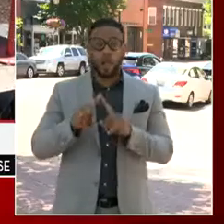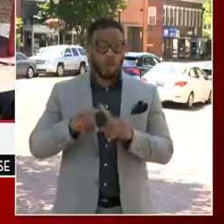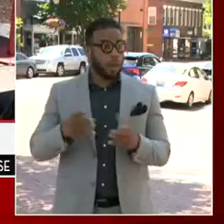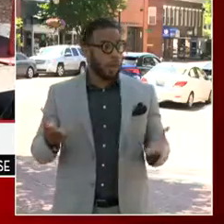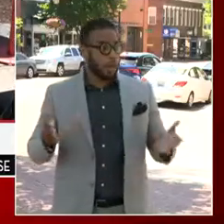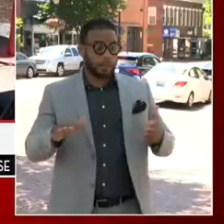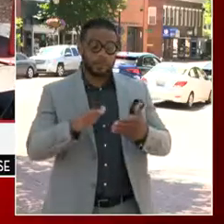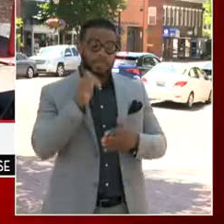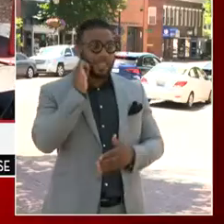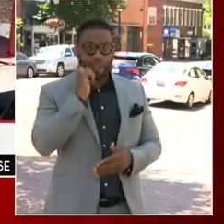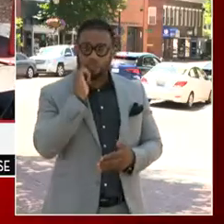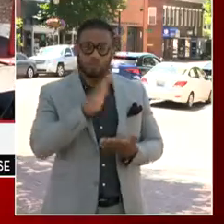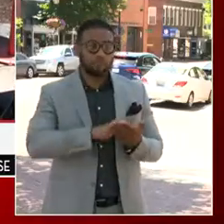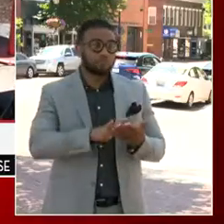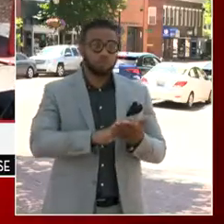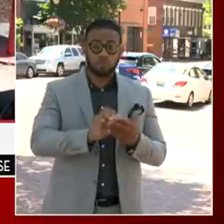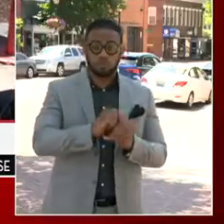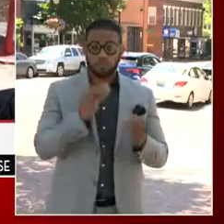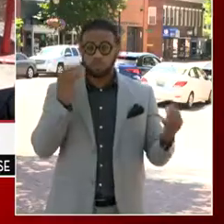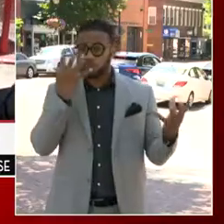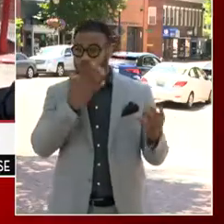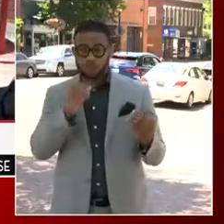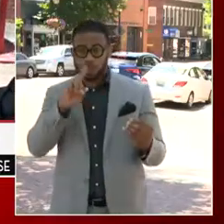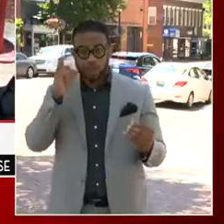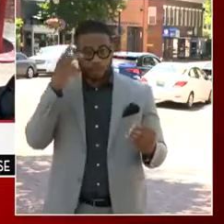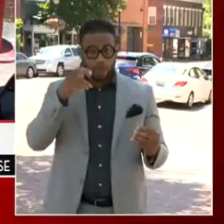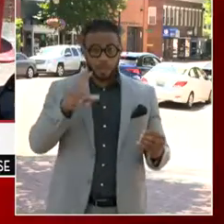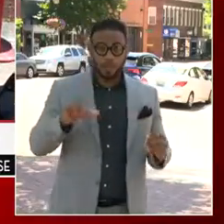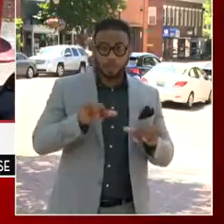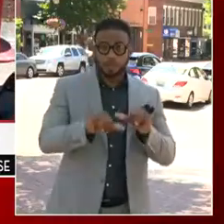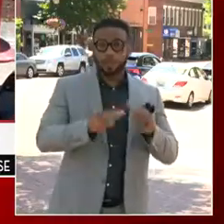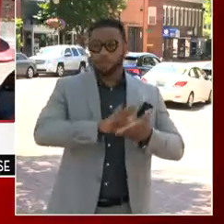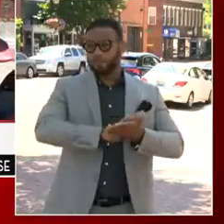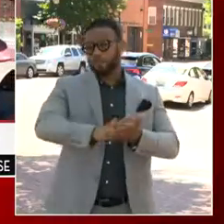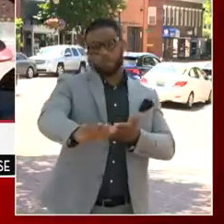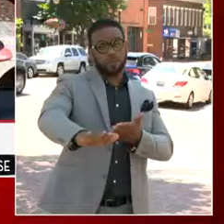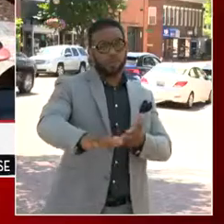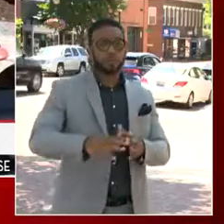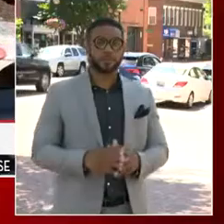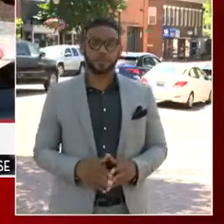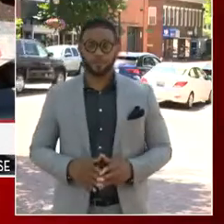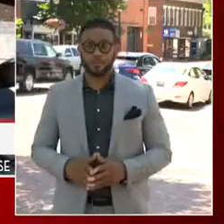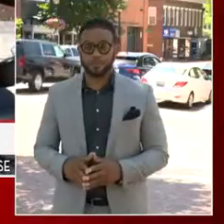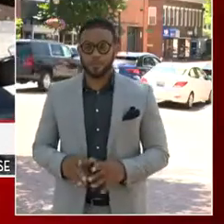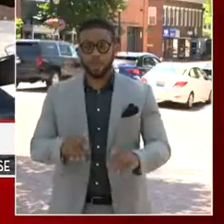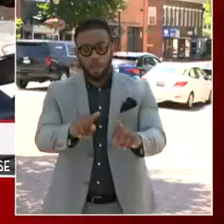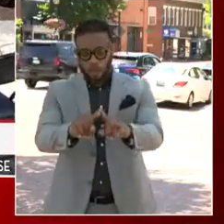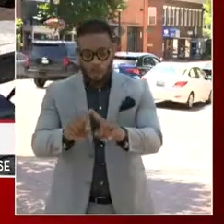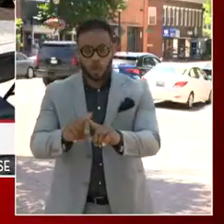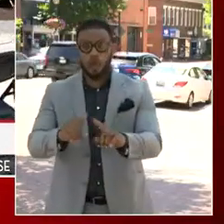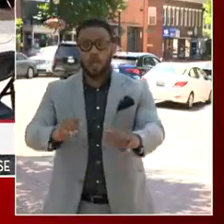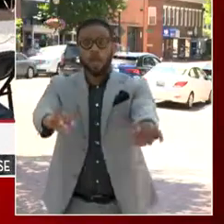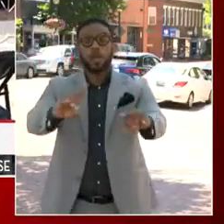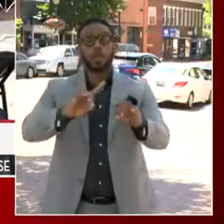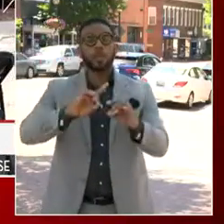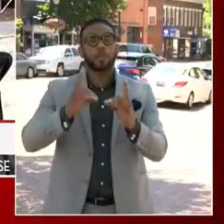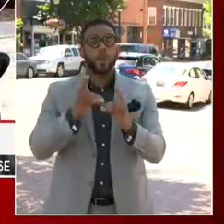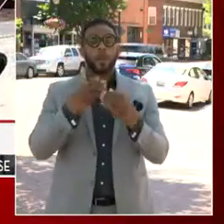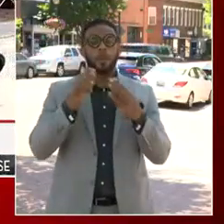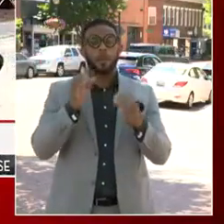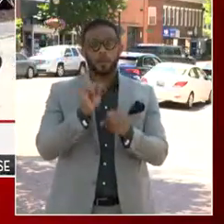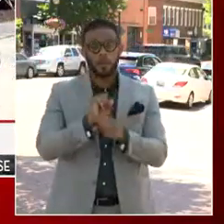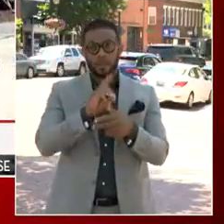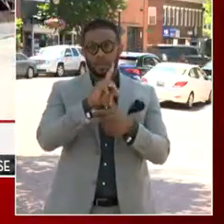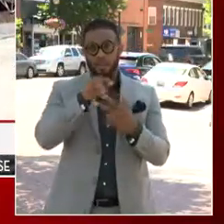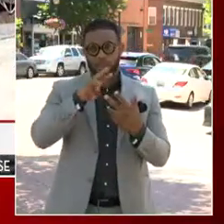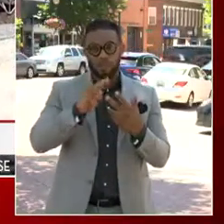out here on a daily basis, making sure that Capitol Hill remains clean. In addition to the Department of Public Works, which